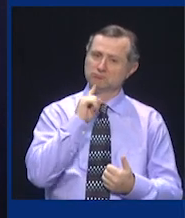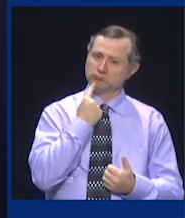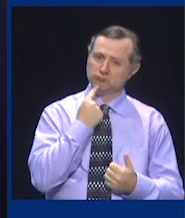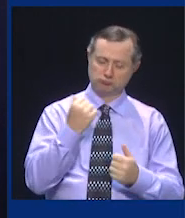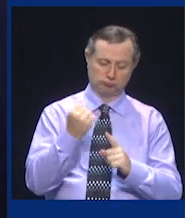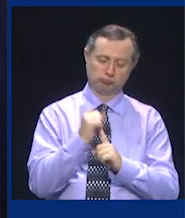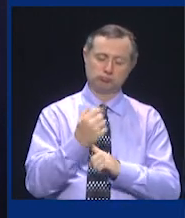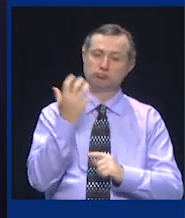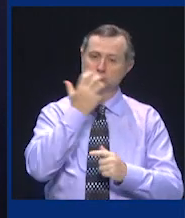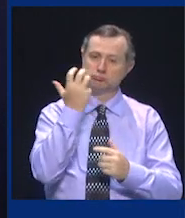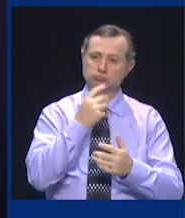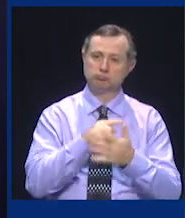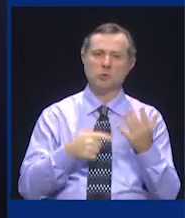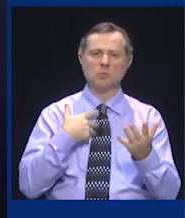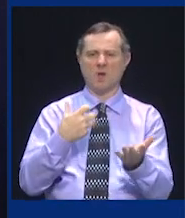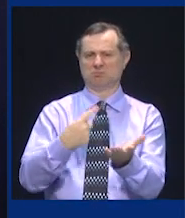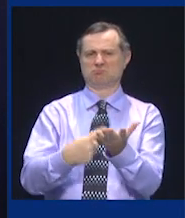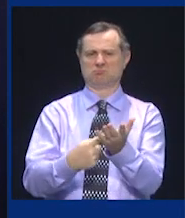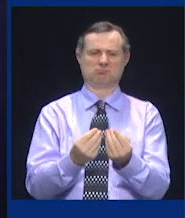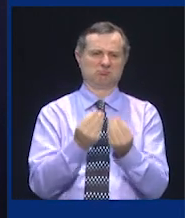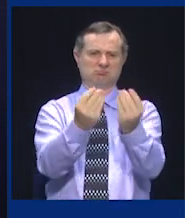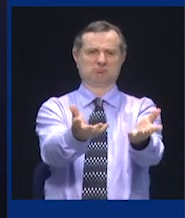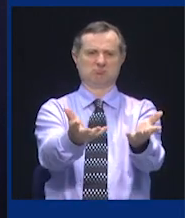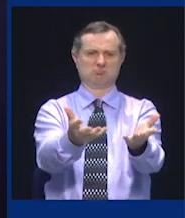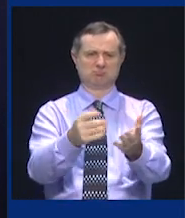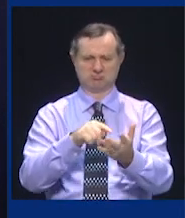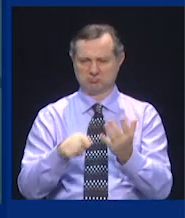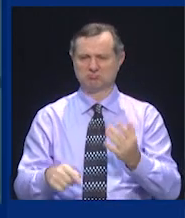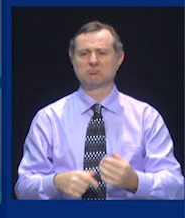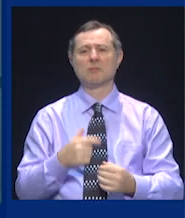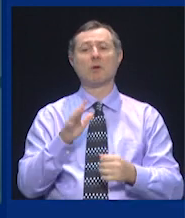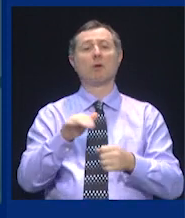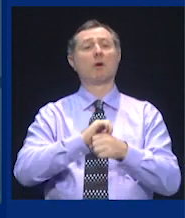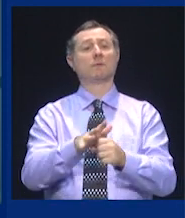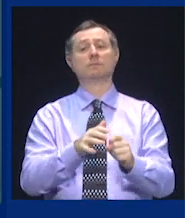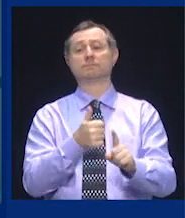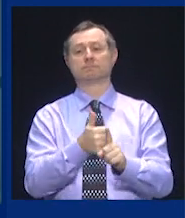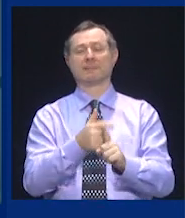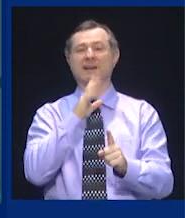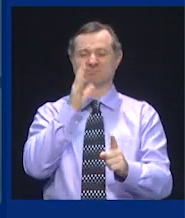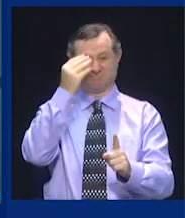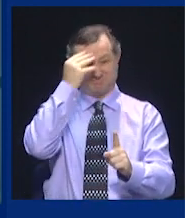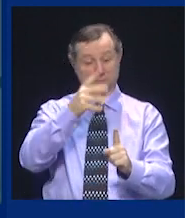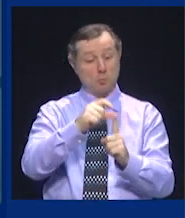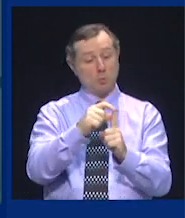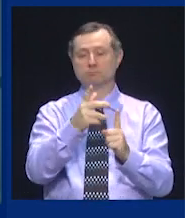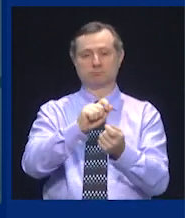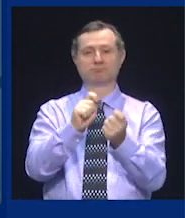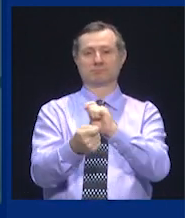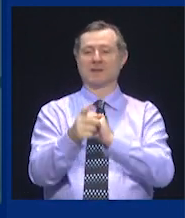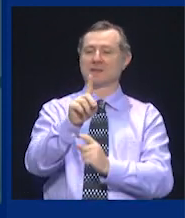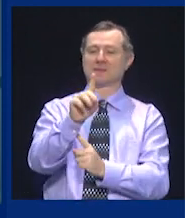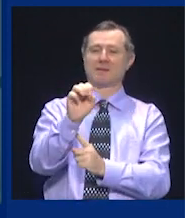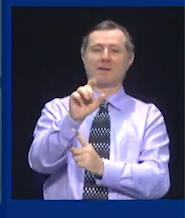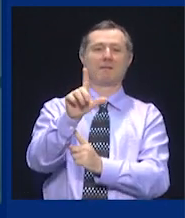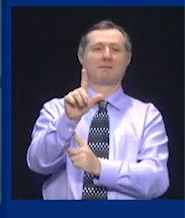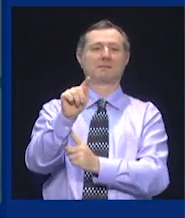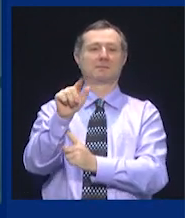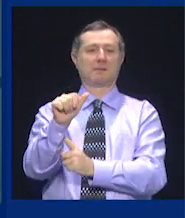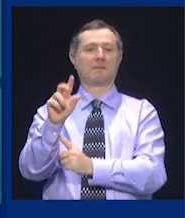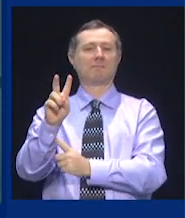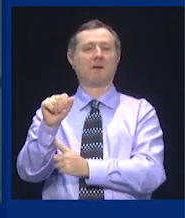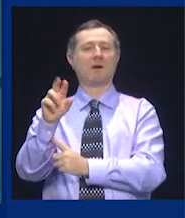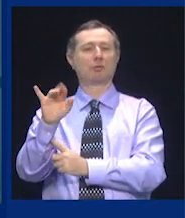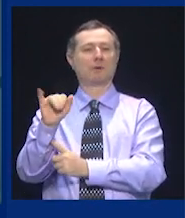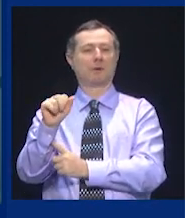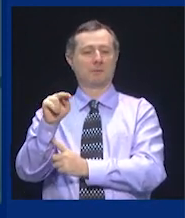start to address it. This COVID Delta variant has brought much confusion to